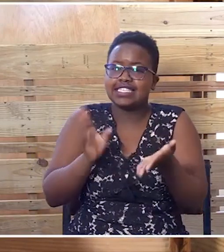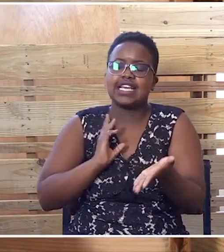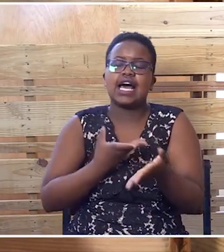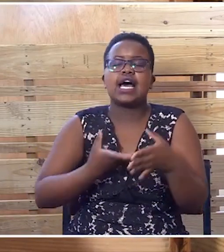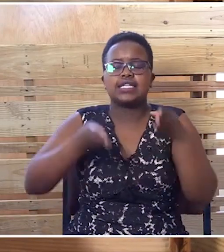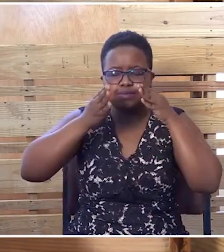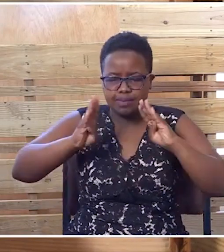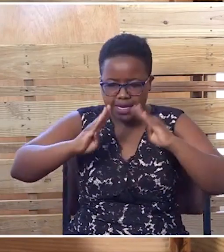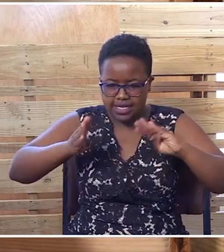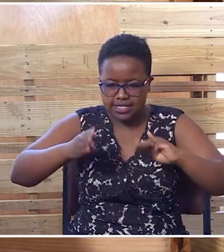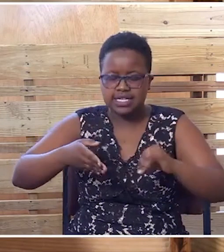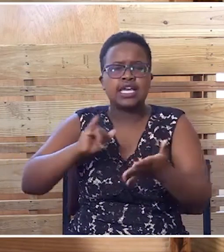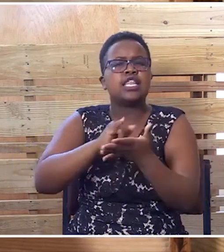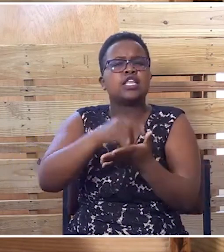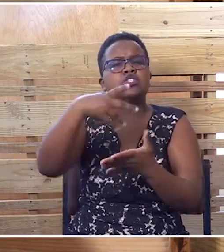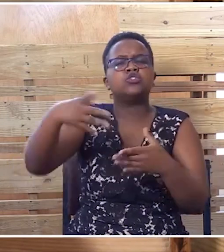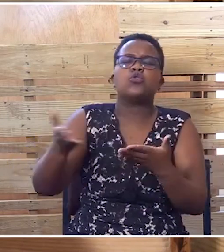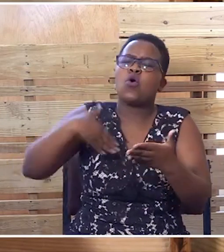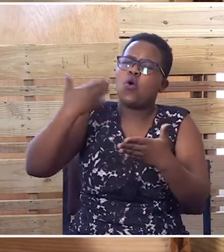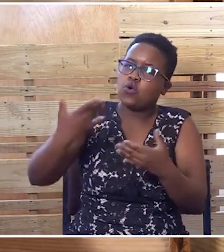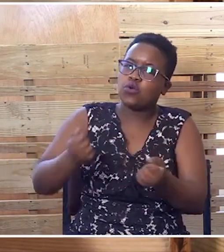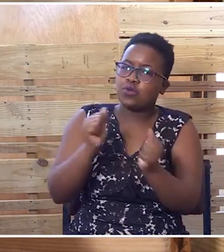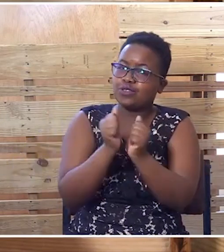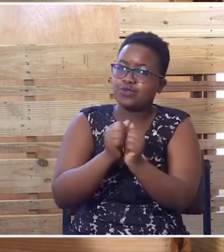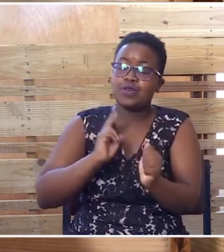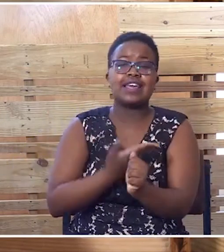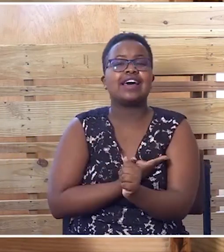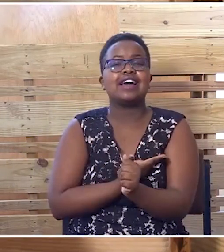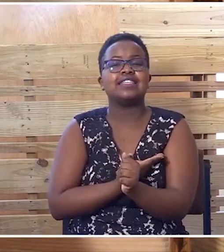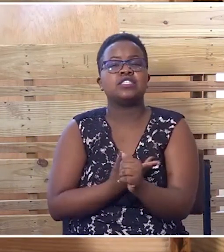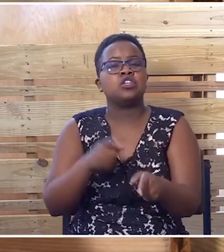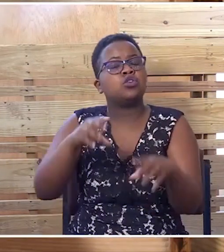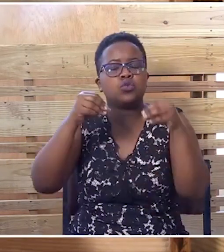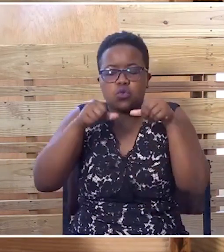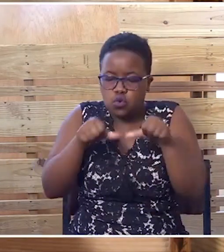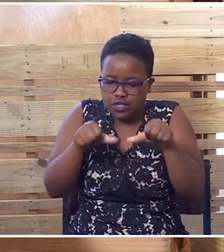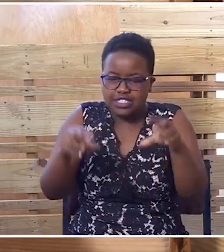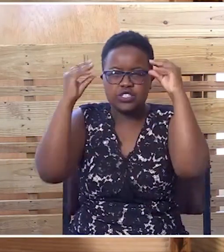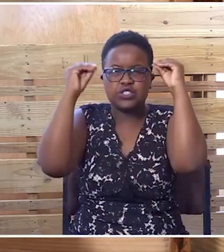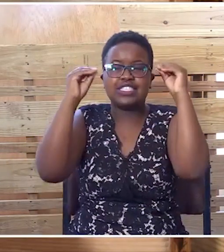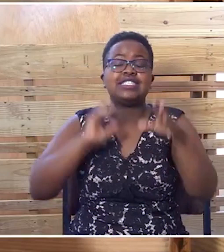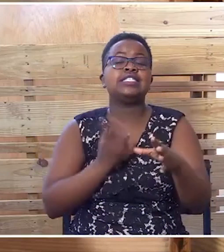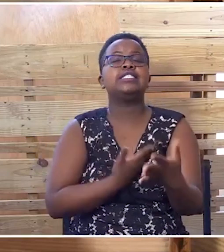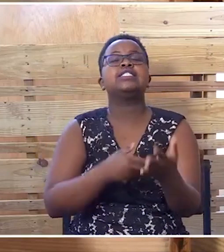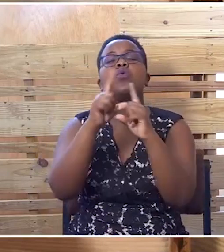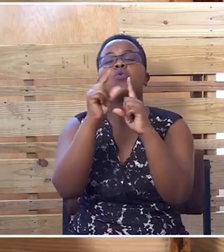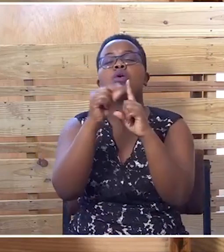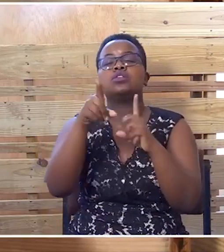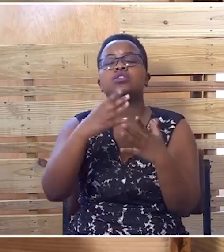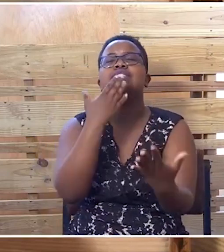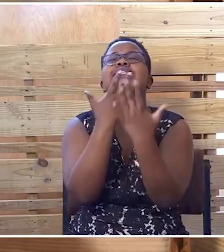of you being always there for us. And as you continue to teach us your word, we just want to thank